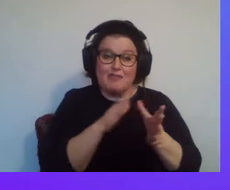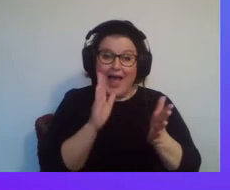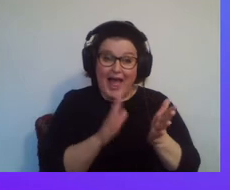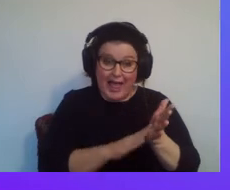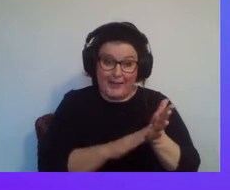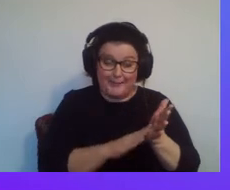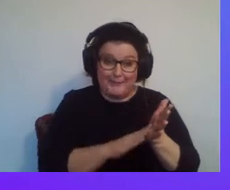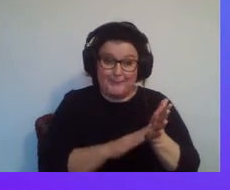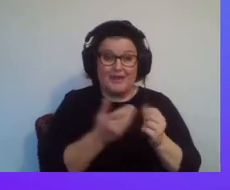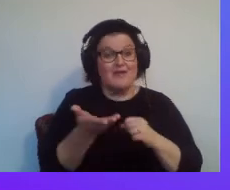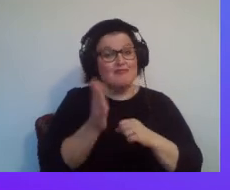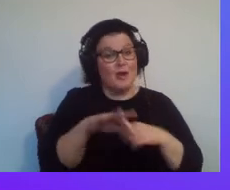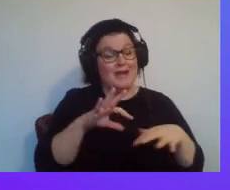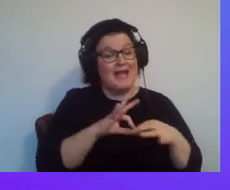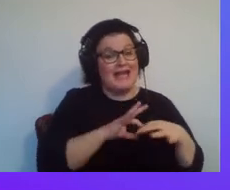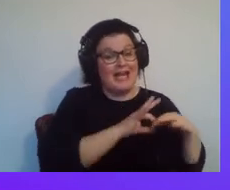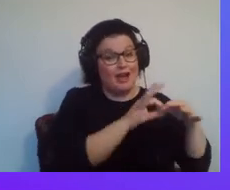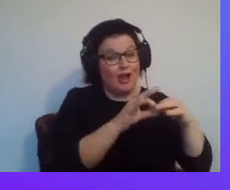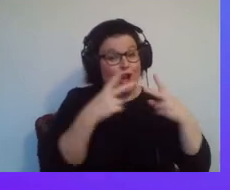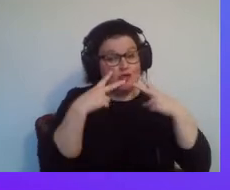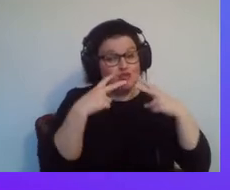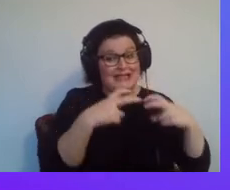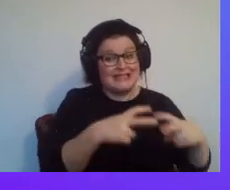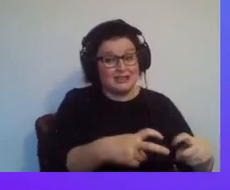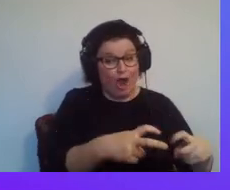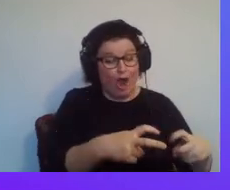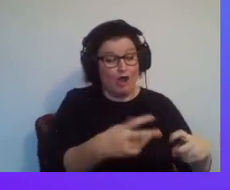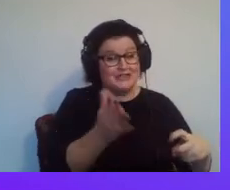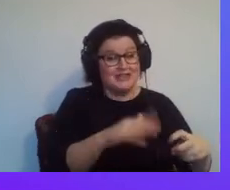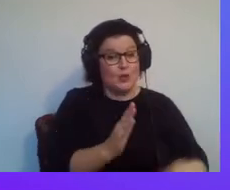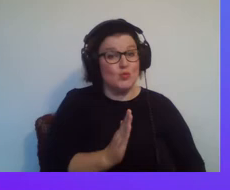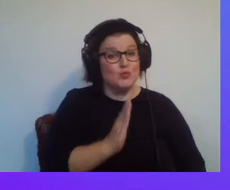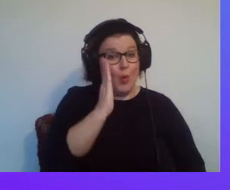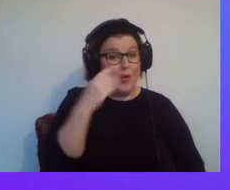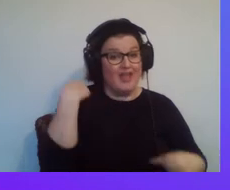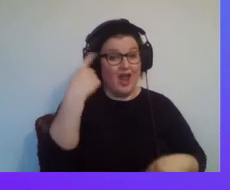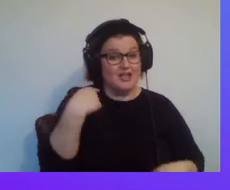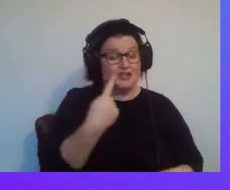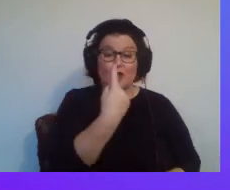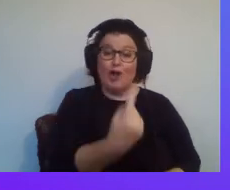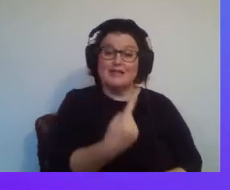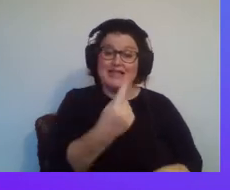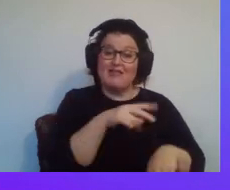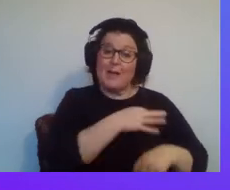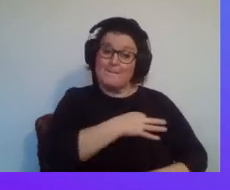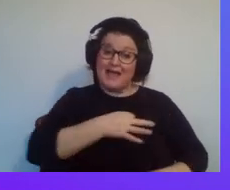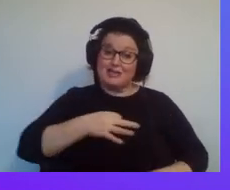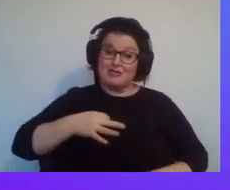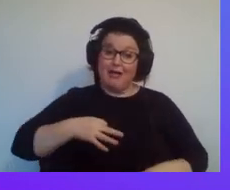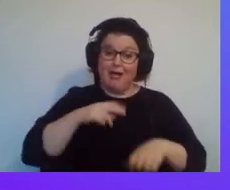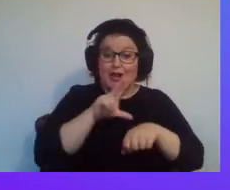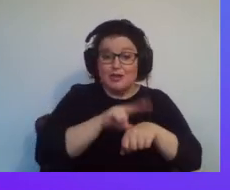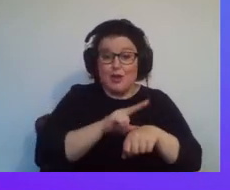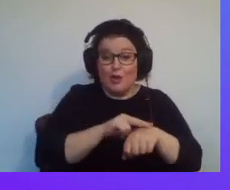North London. And Dr. Abraham is a medical doctor and clinical research scientist. And her vision is to make sure that